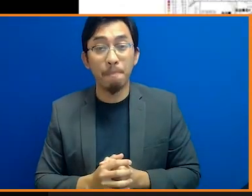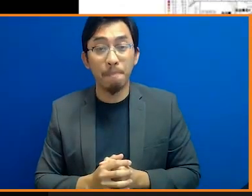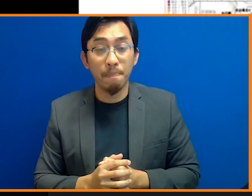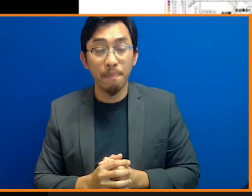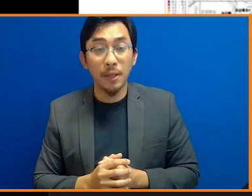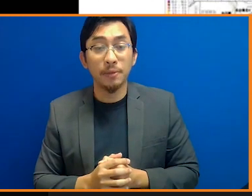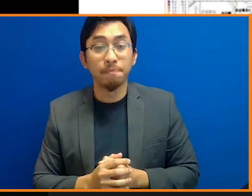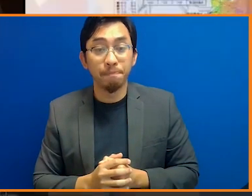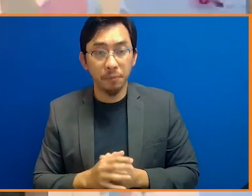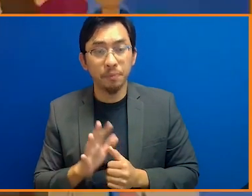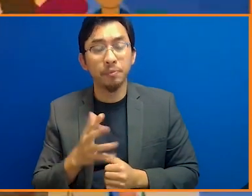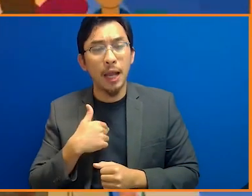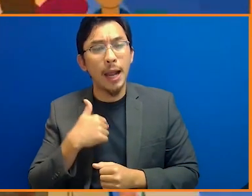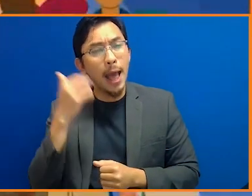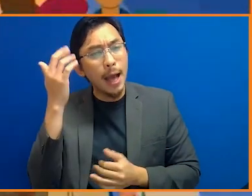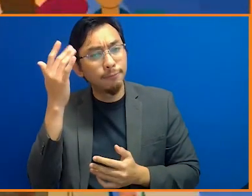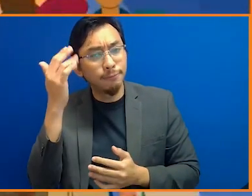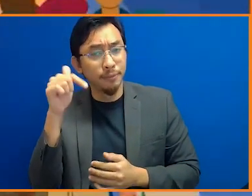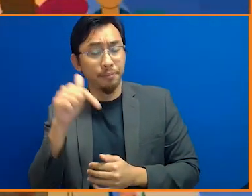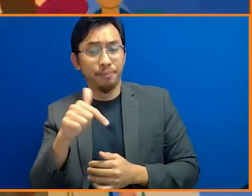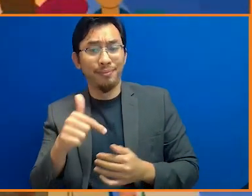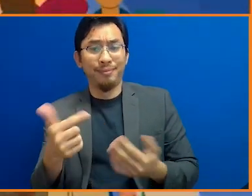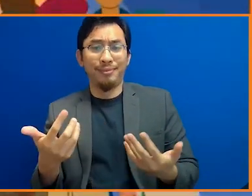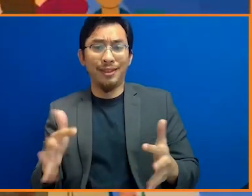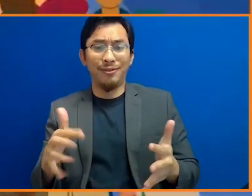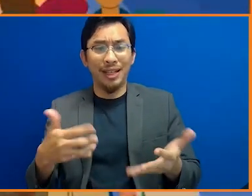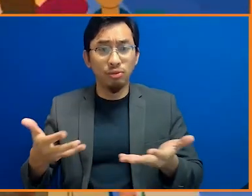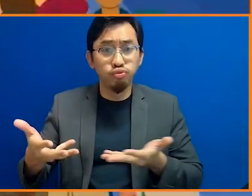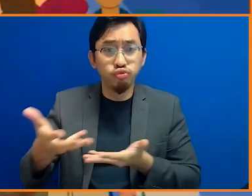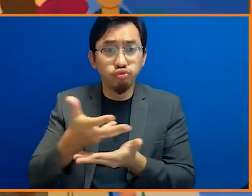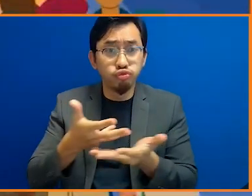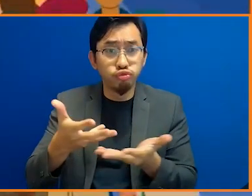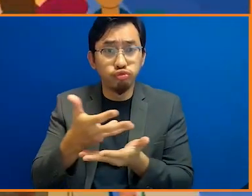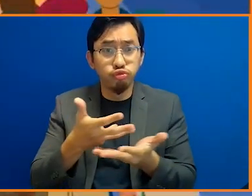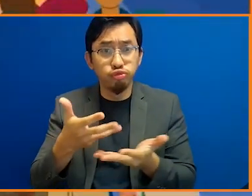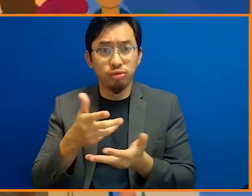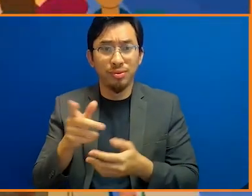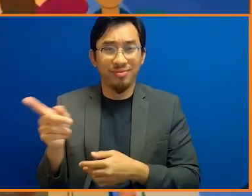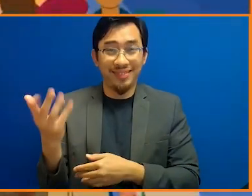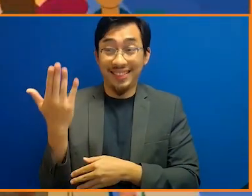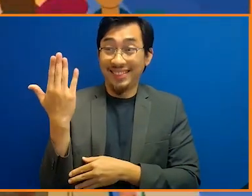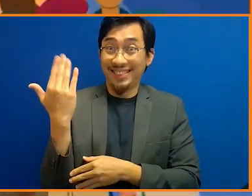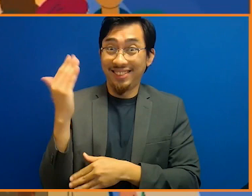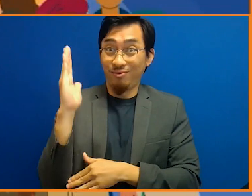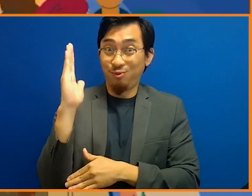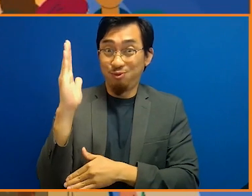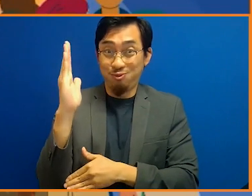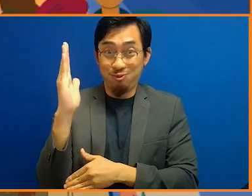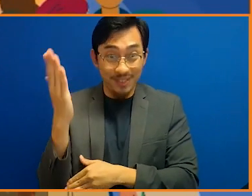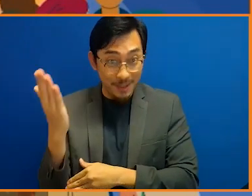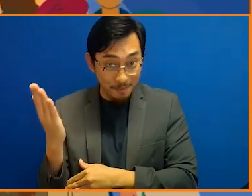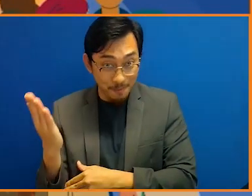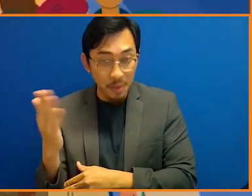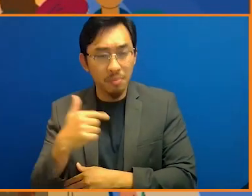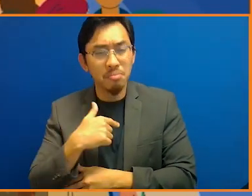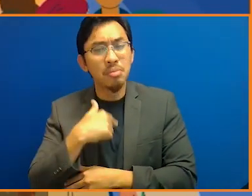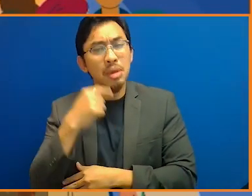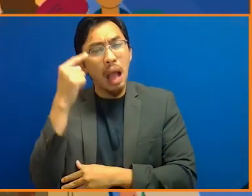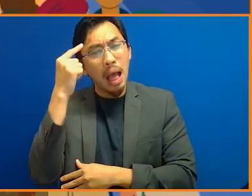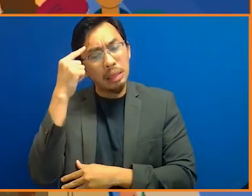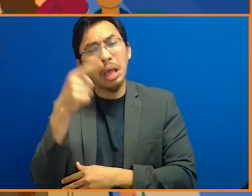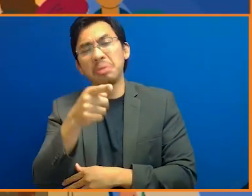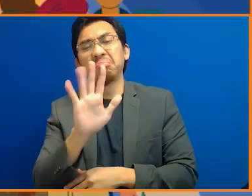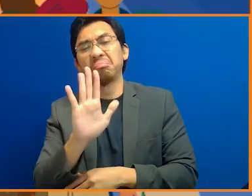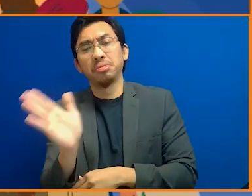data. Well, and I think this is what you have been actually discussed in Professor